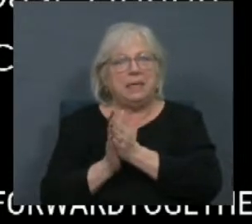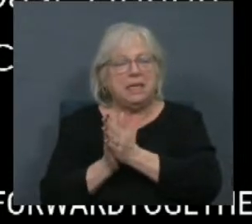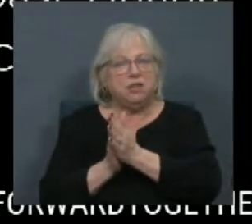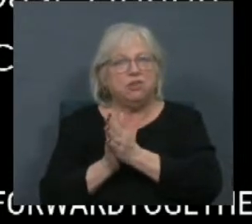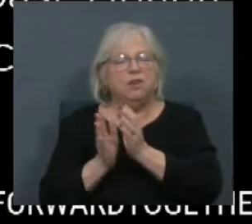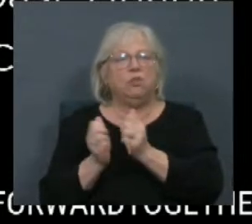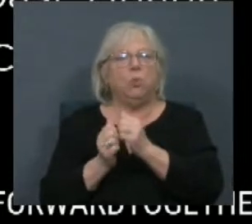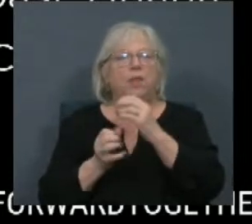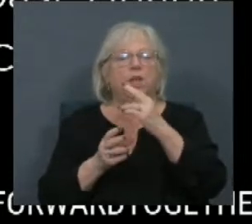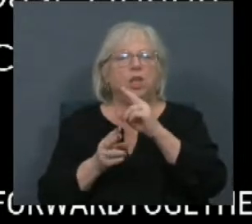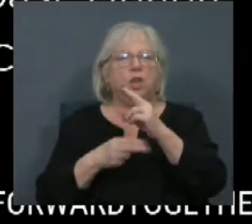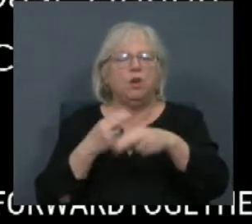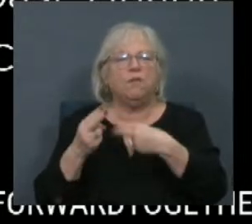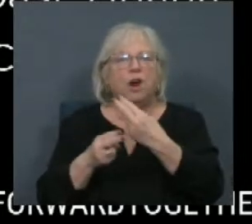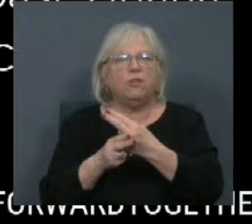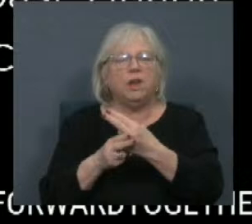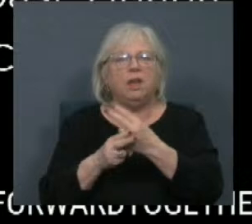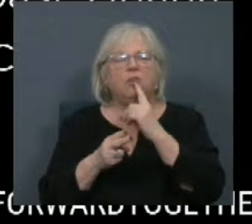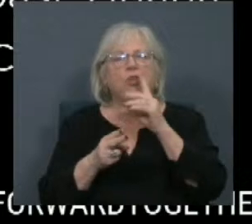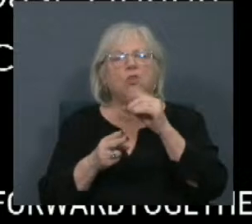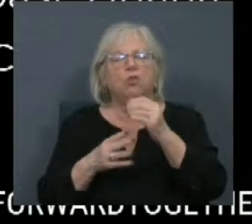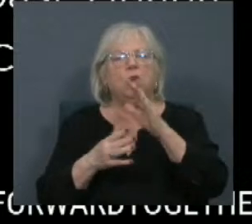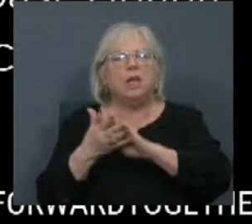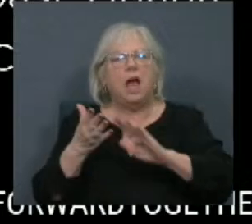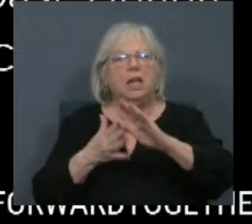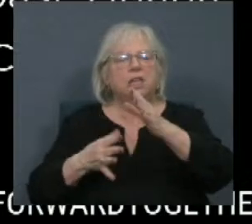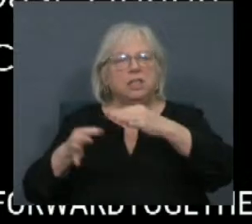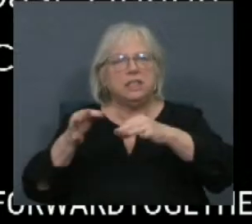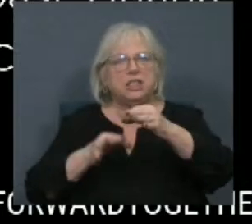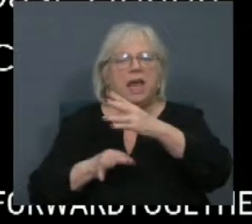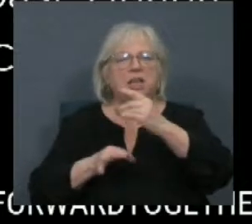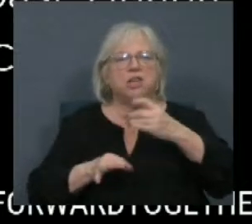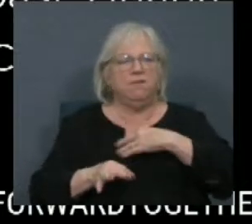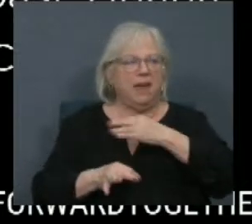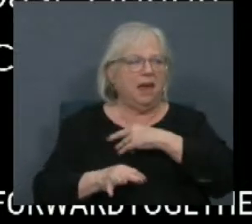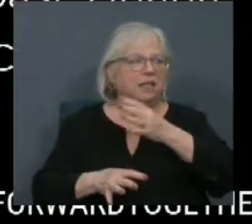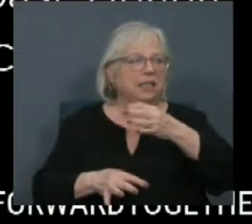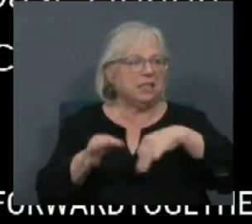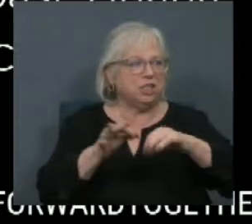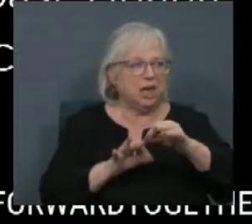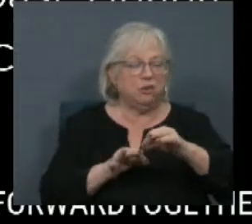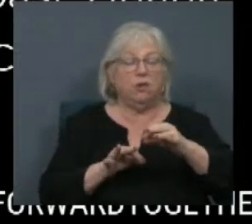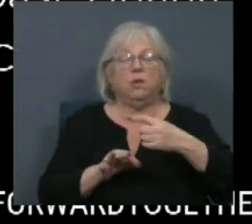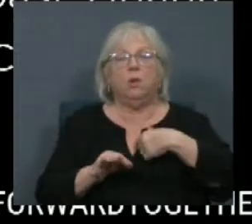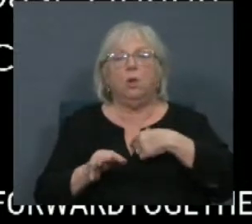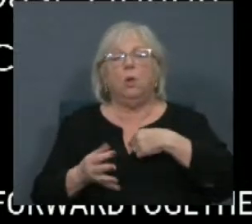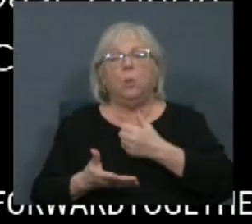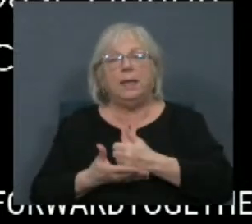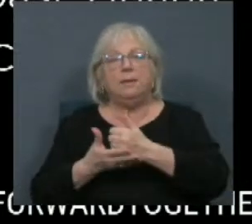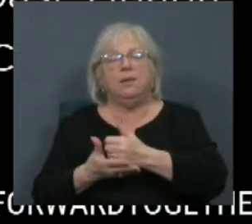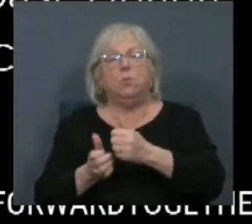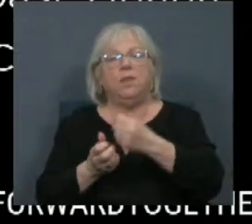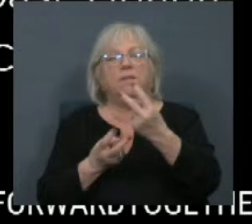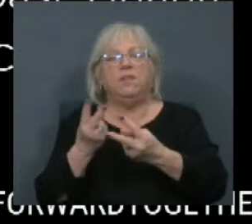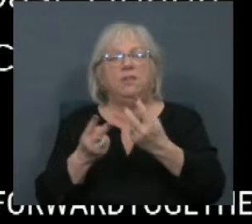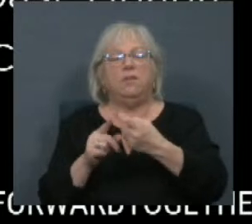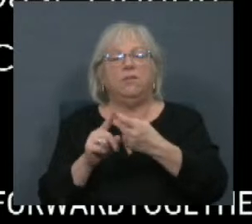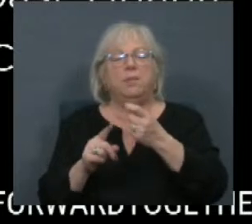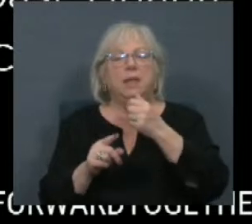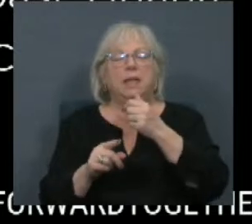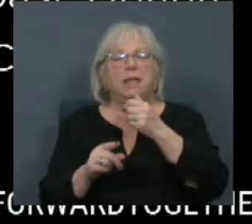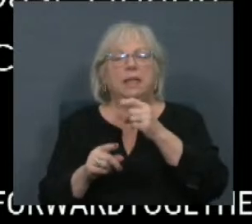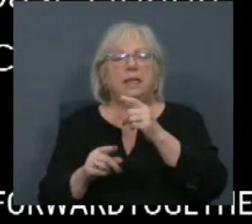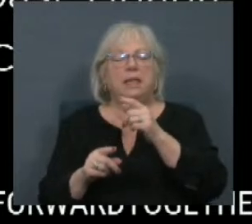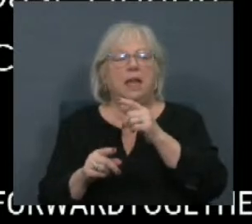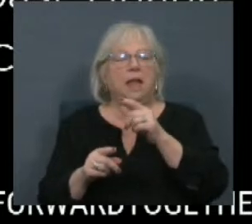with universities to do college exchange and faculty exchanges. We assisted with a visit from the Little Rock Sister City